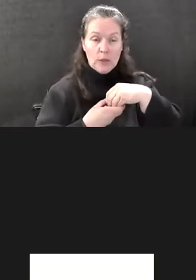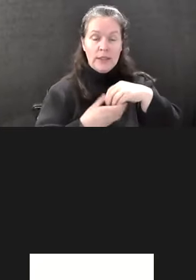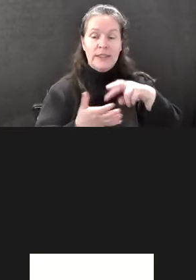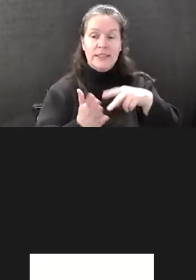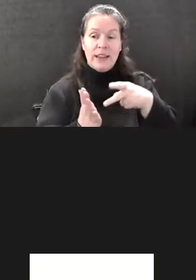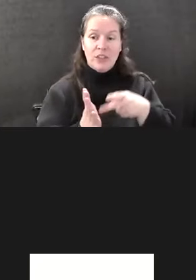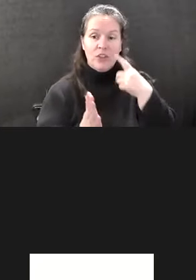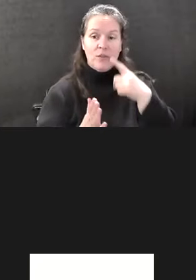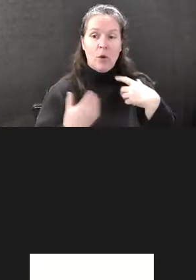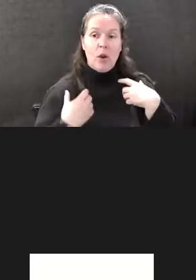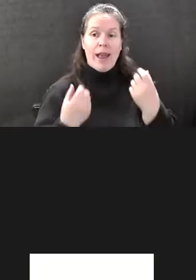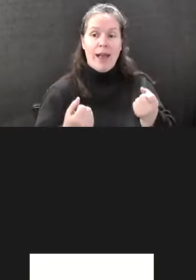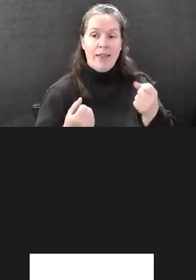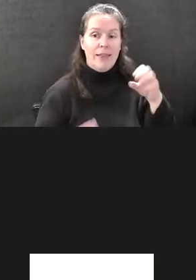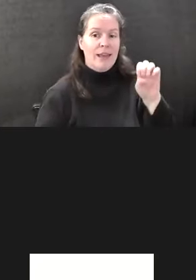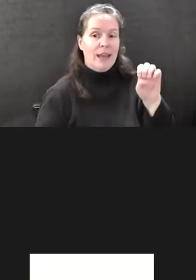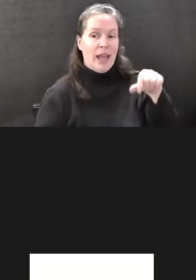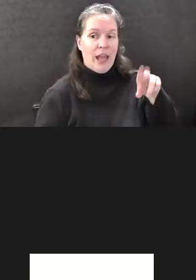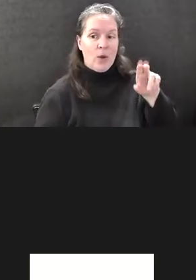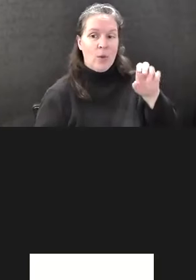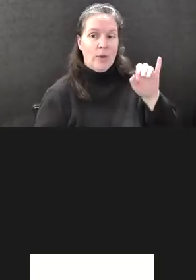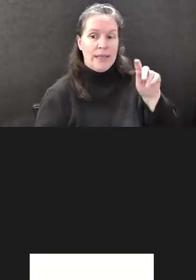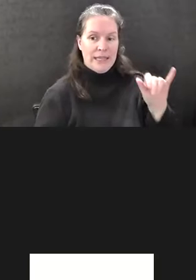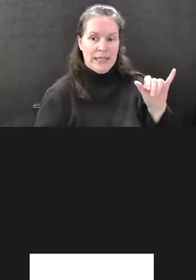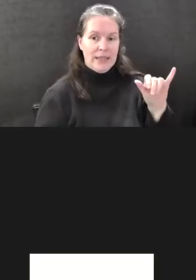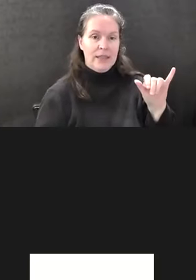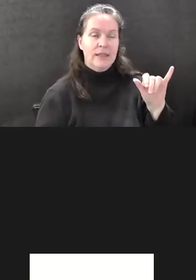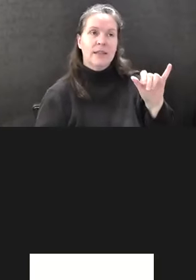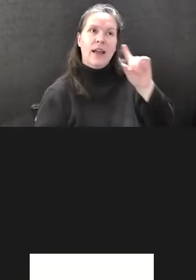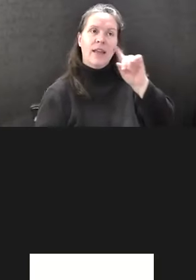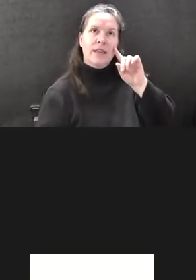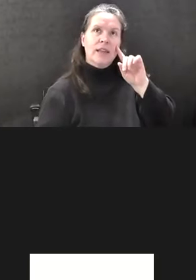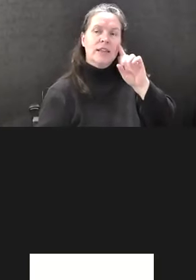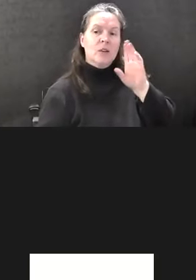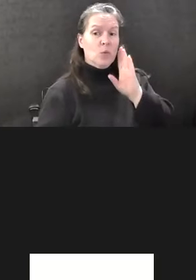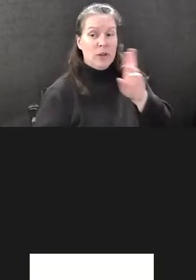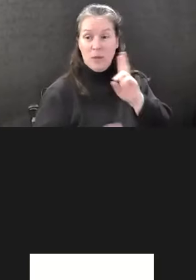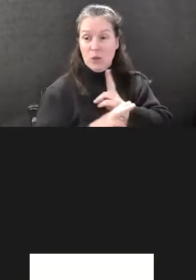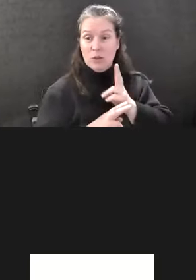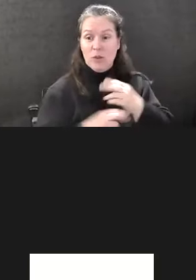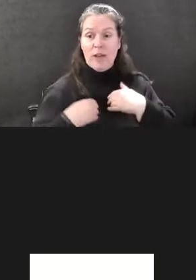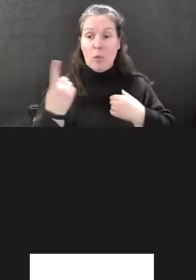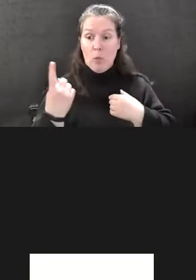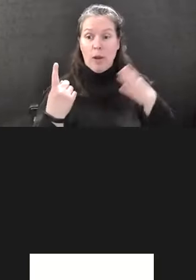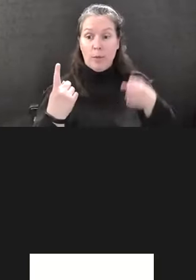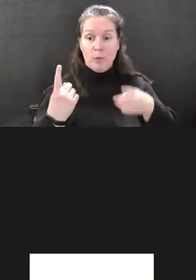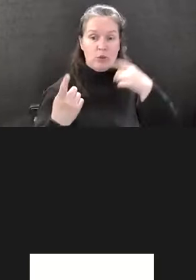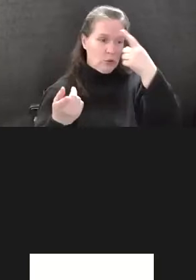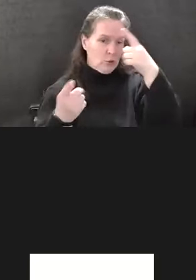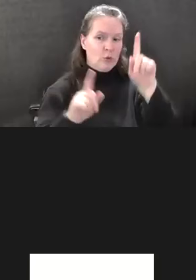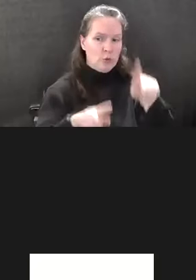equity? I guess the question is, would it be useful? We do have one agree.